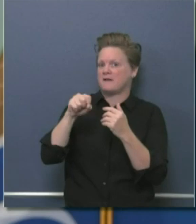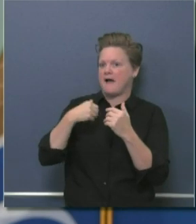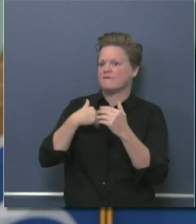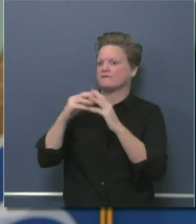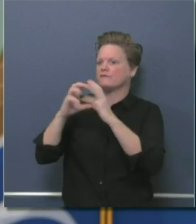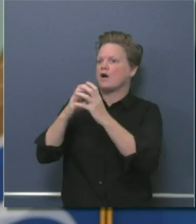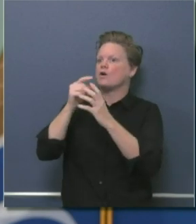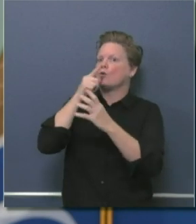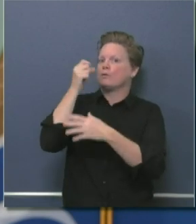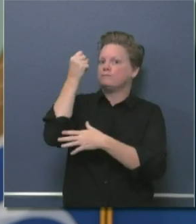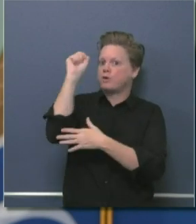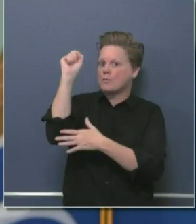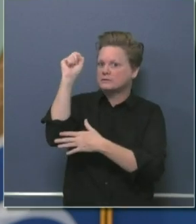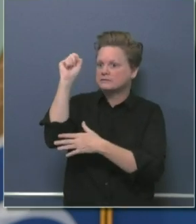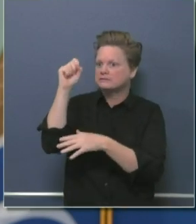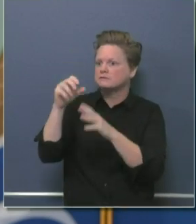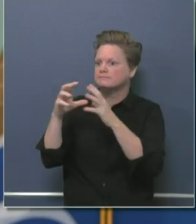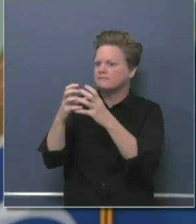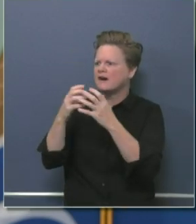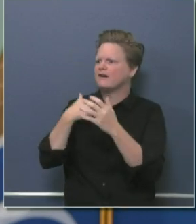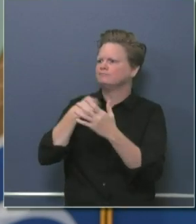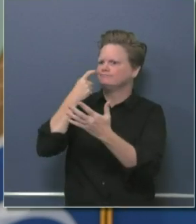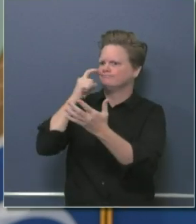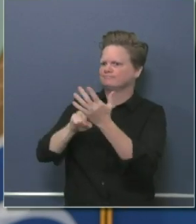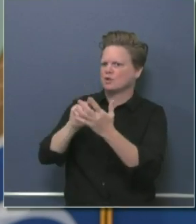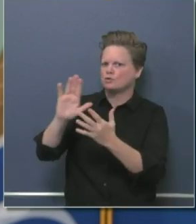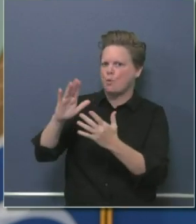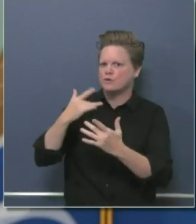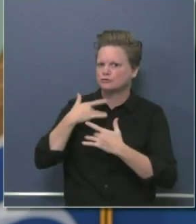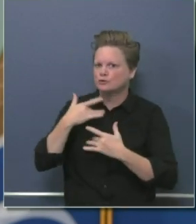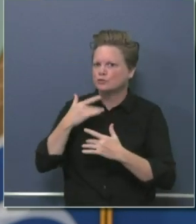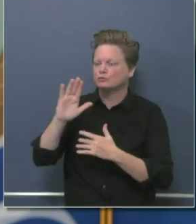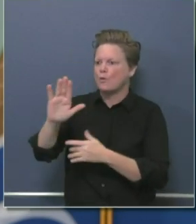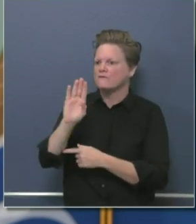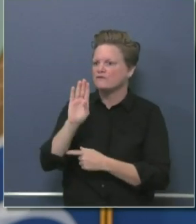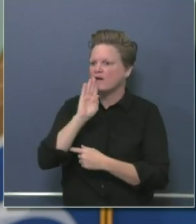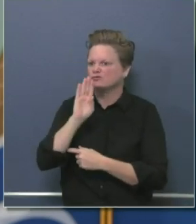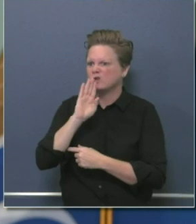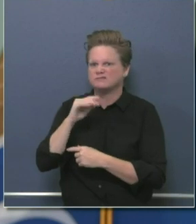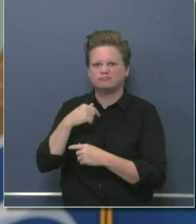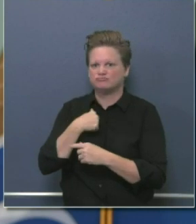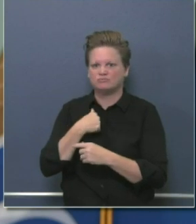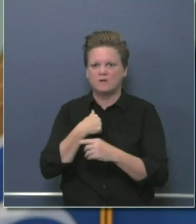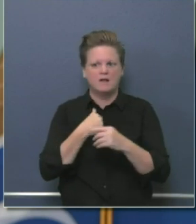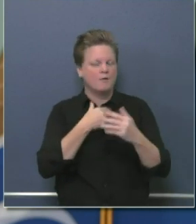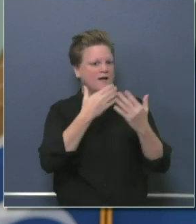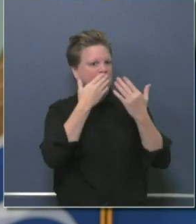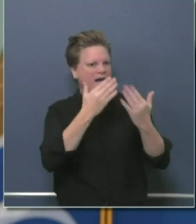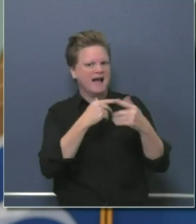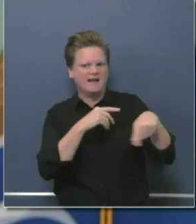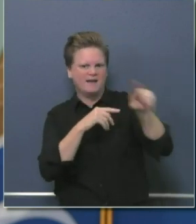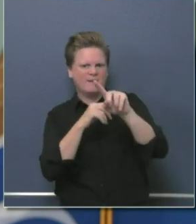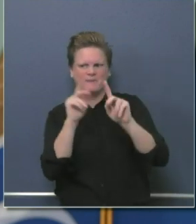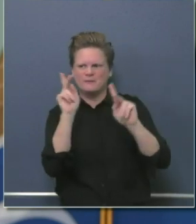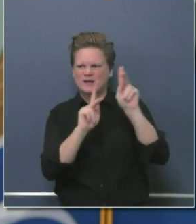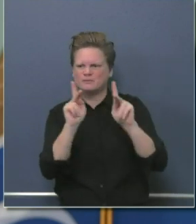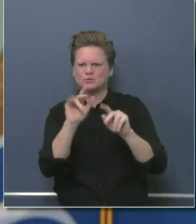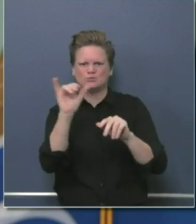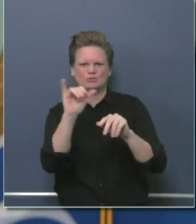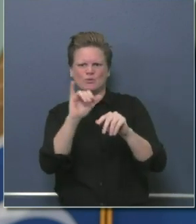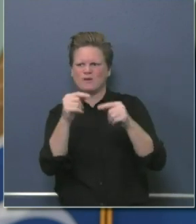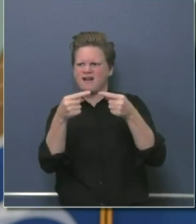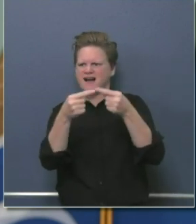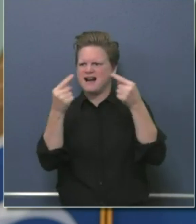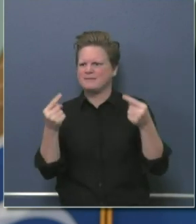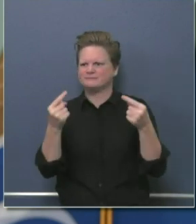voice and expressing their frustration. Thank you to people that agree and disagree, all of you, for doing